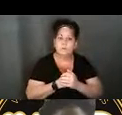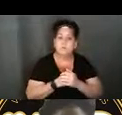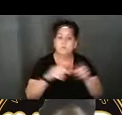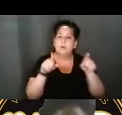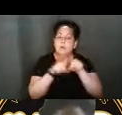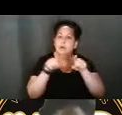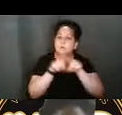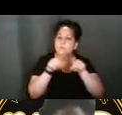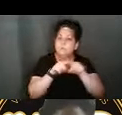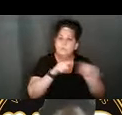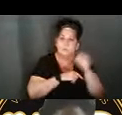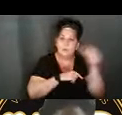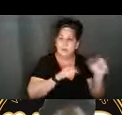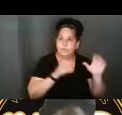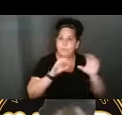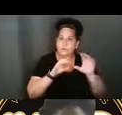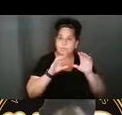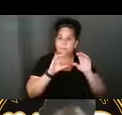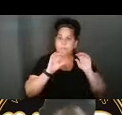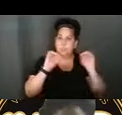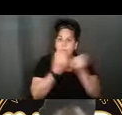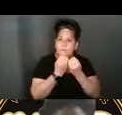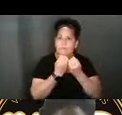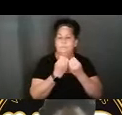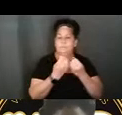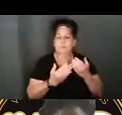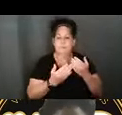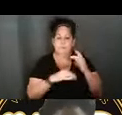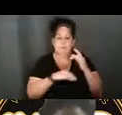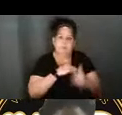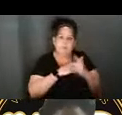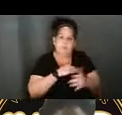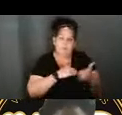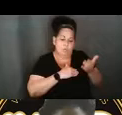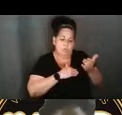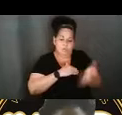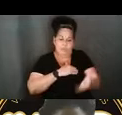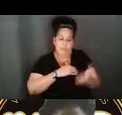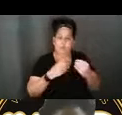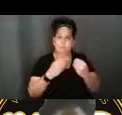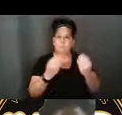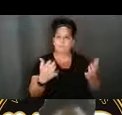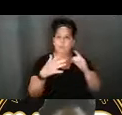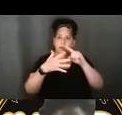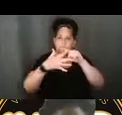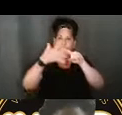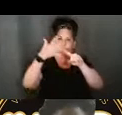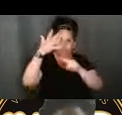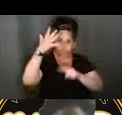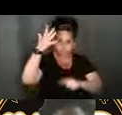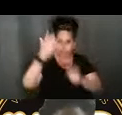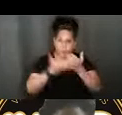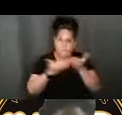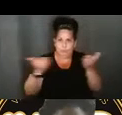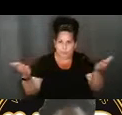other organizations that will be available to speak with you and provide resources. So next